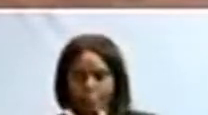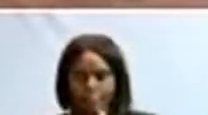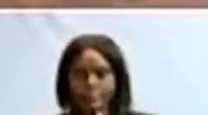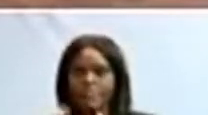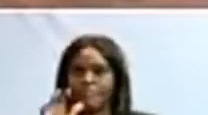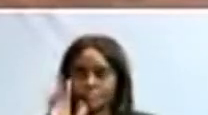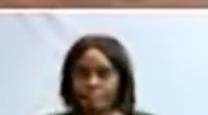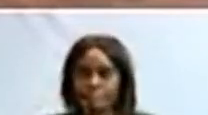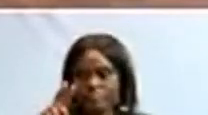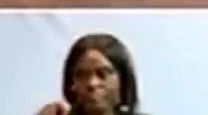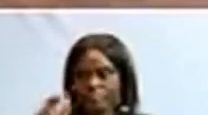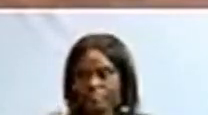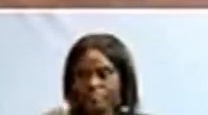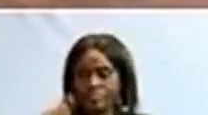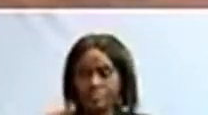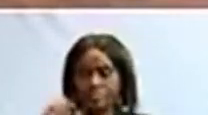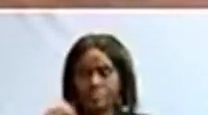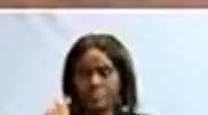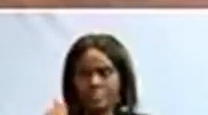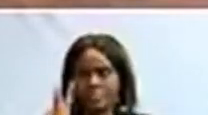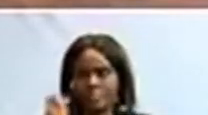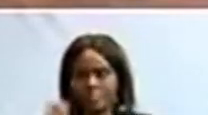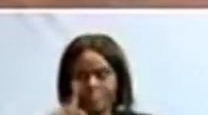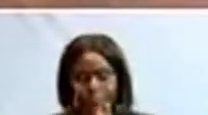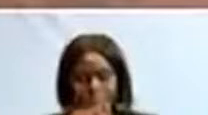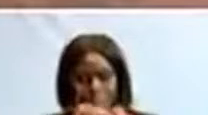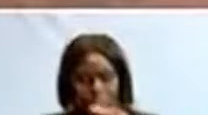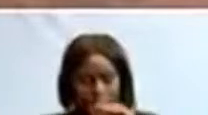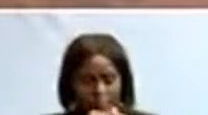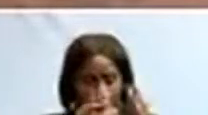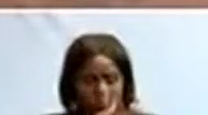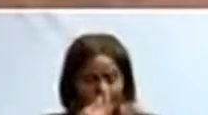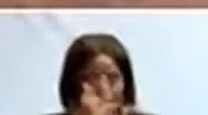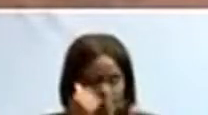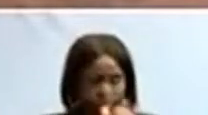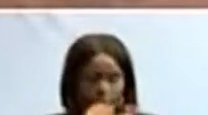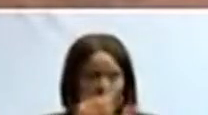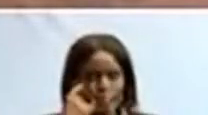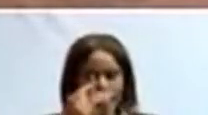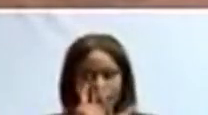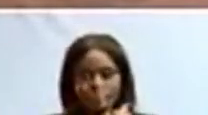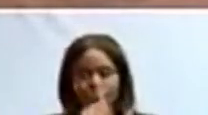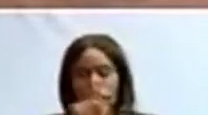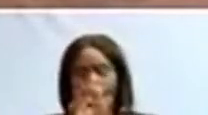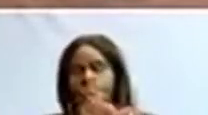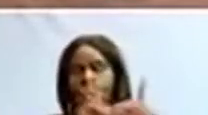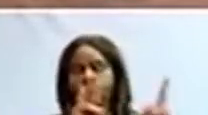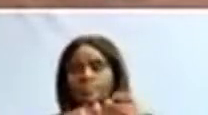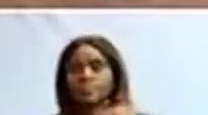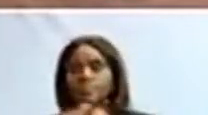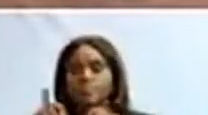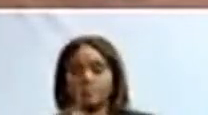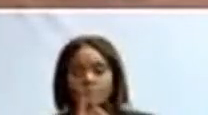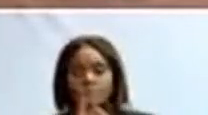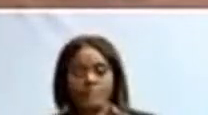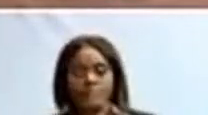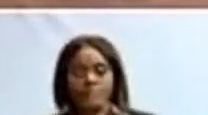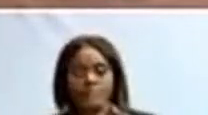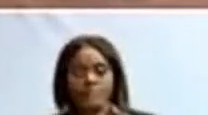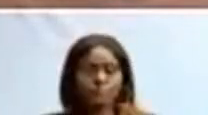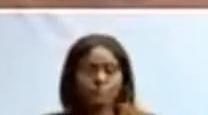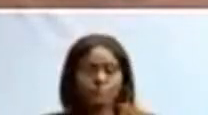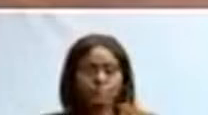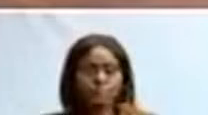than NatSafe, to access funds for logistics because of the distance and the cost